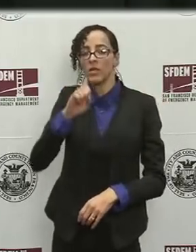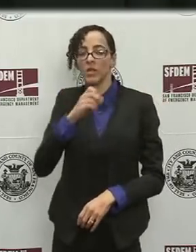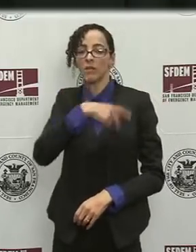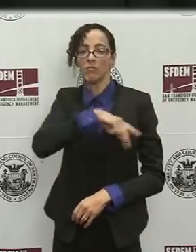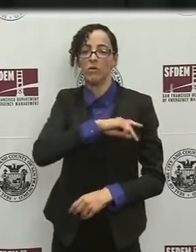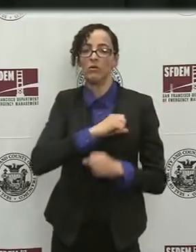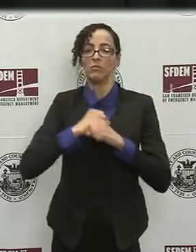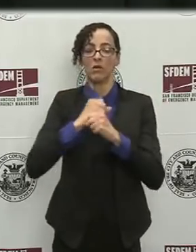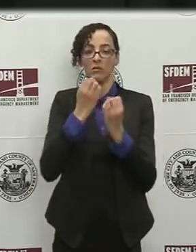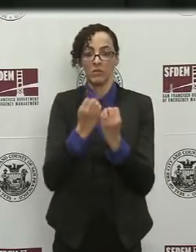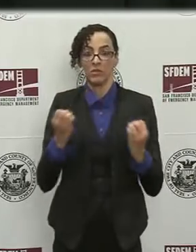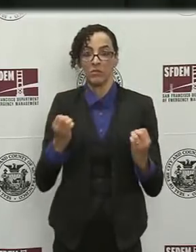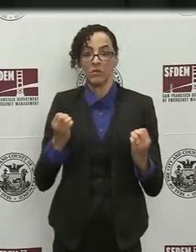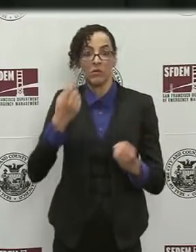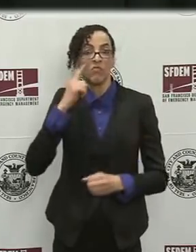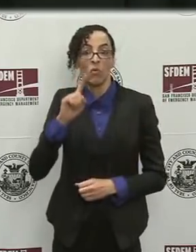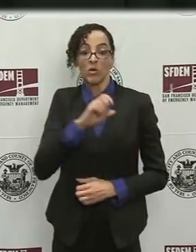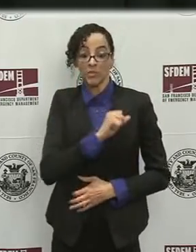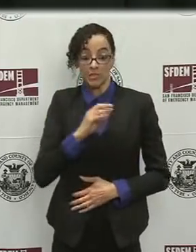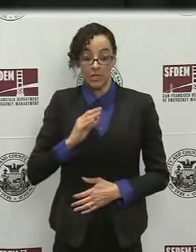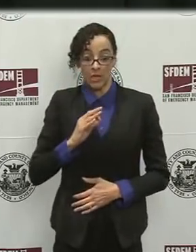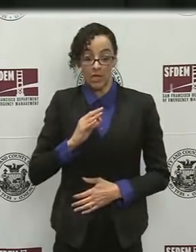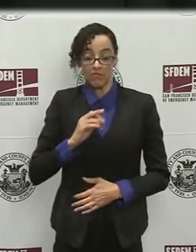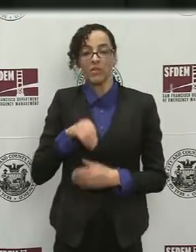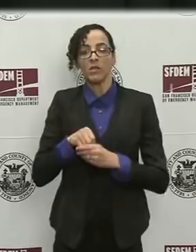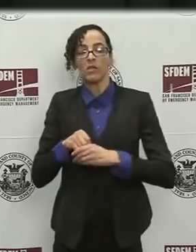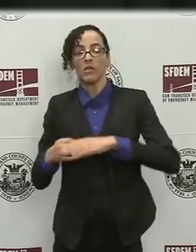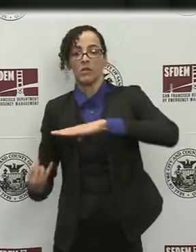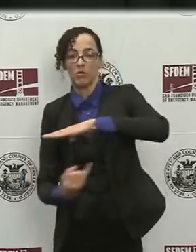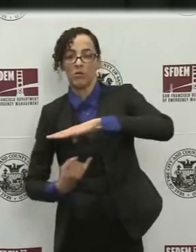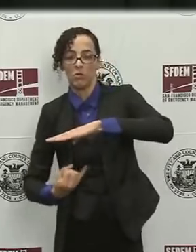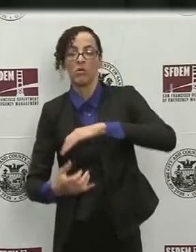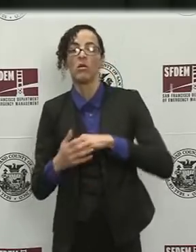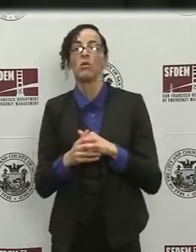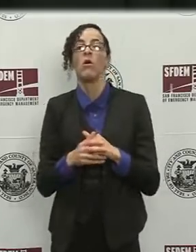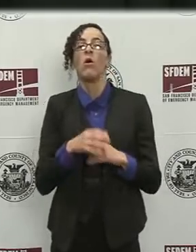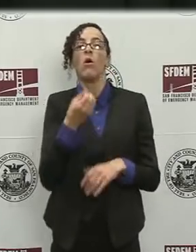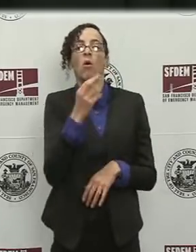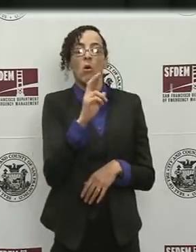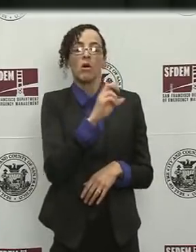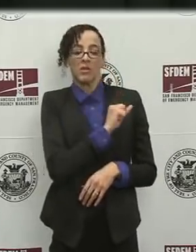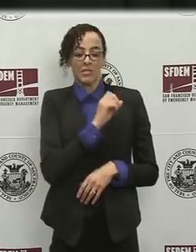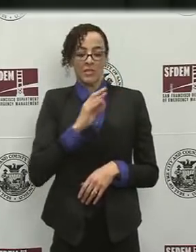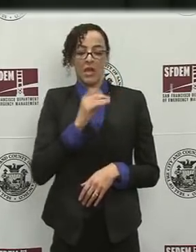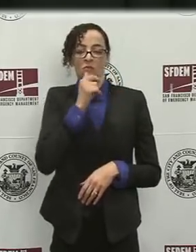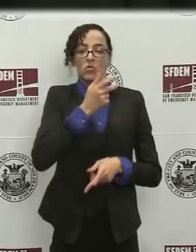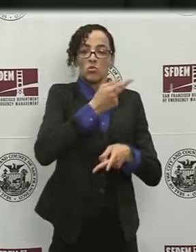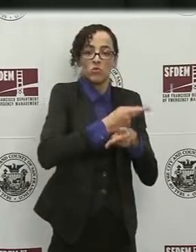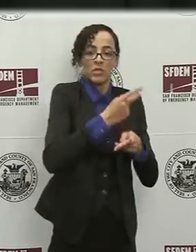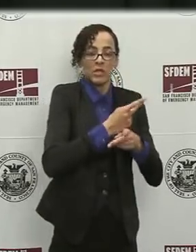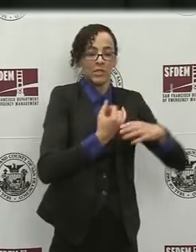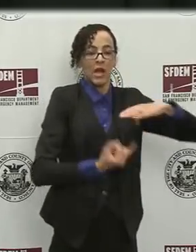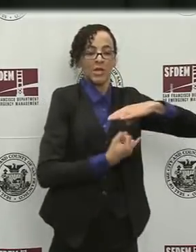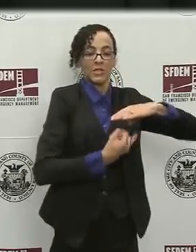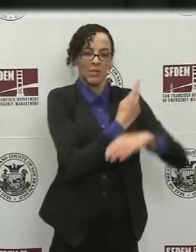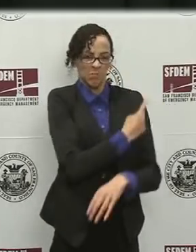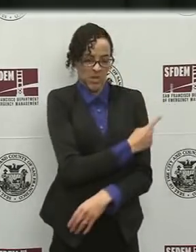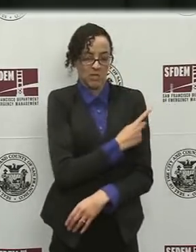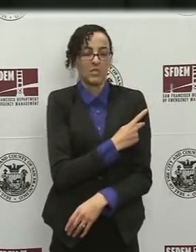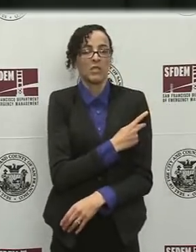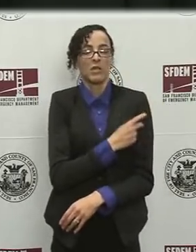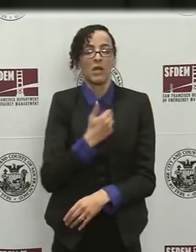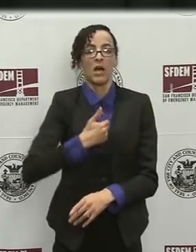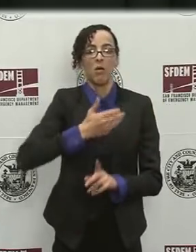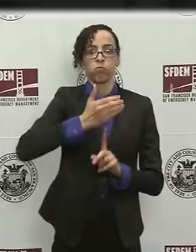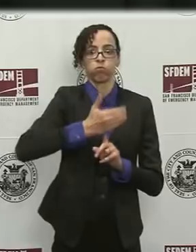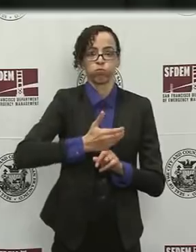in quarantined or isolated areas or treating isolated patients. These are in addition to